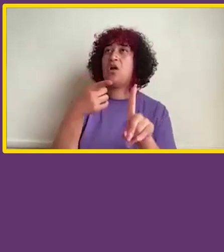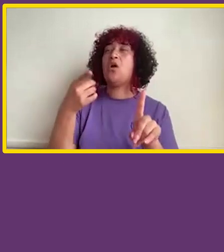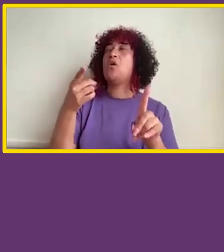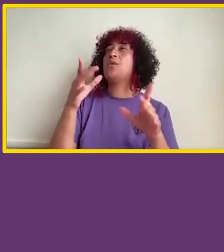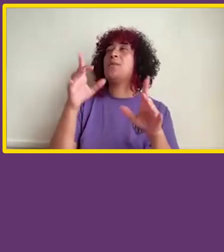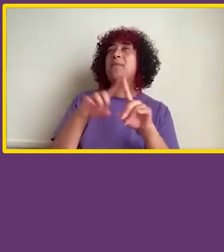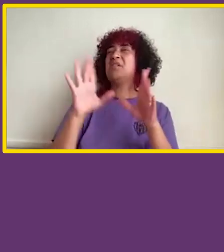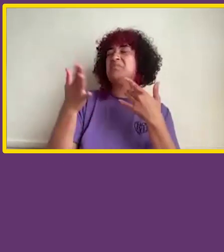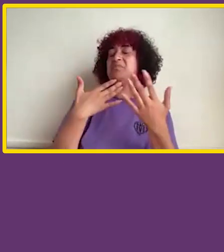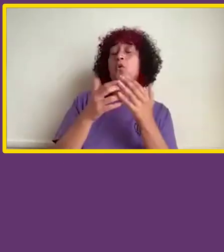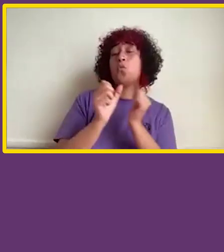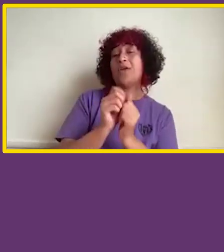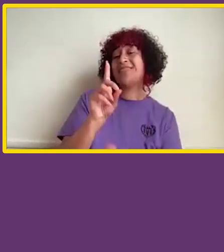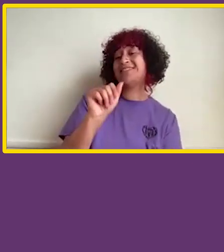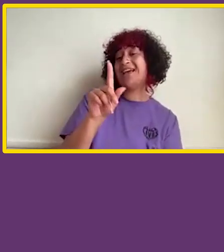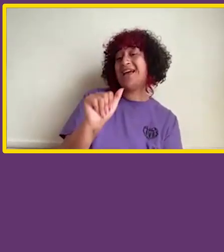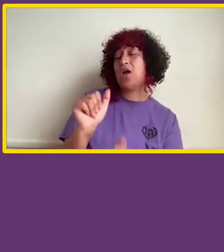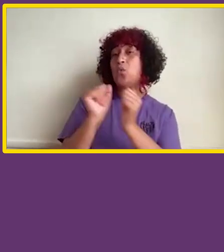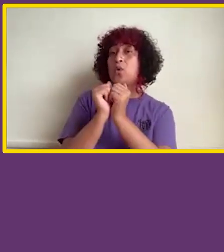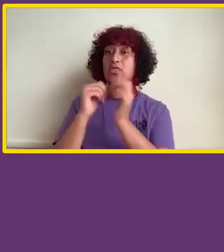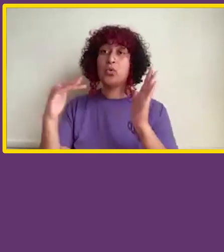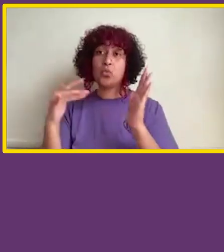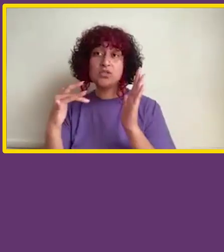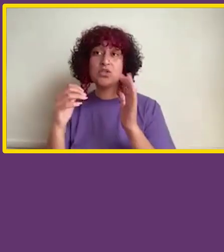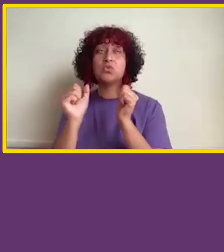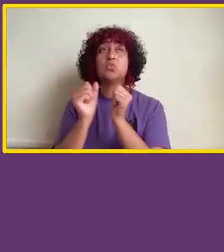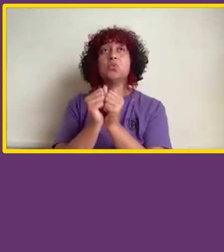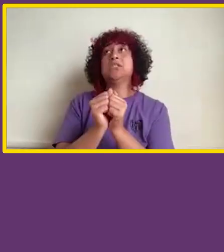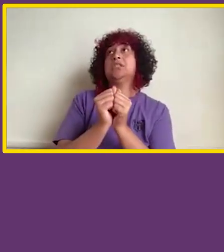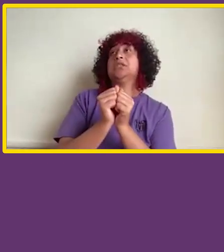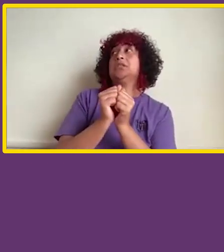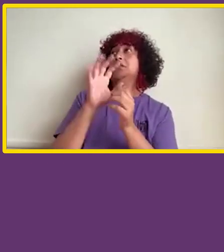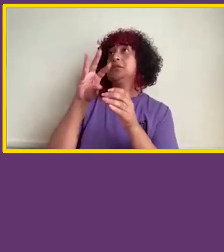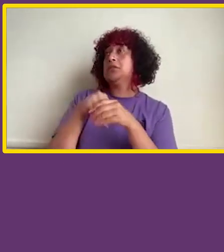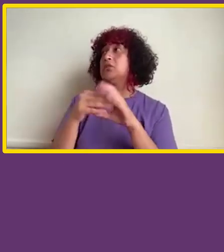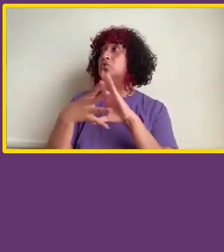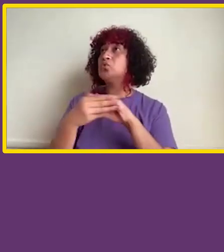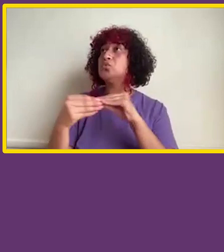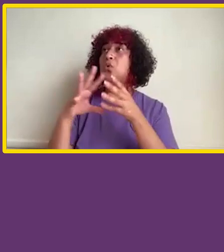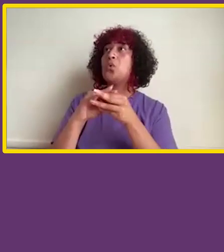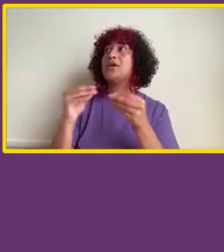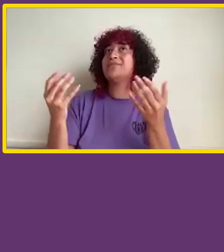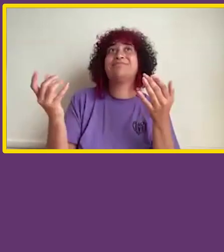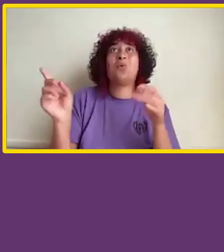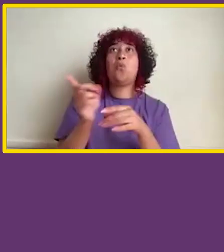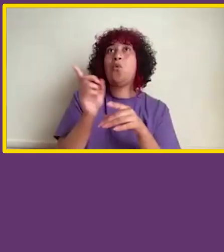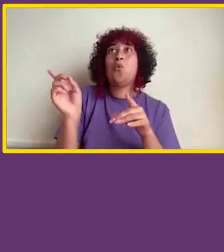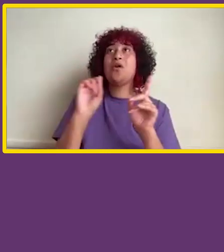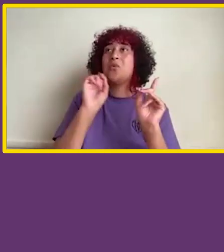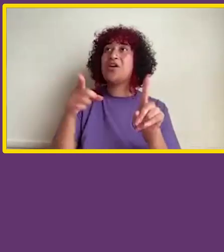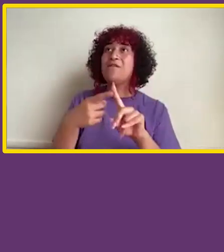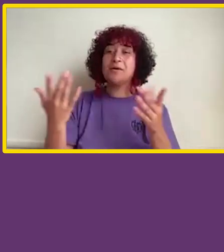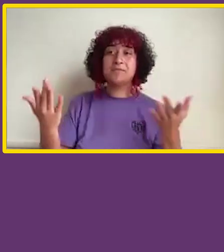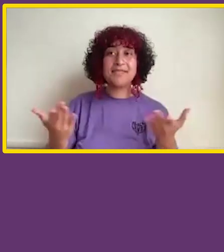the research, with the stories, where do we go from here? What